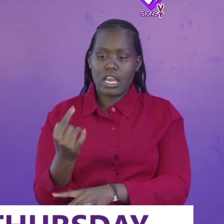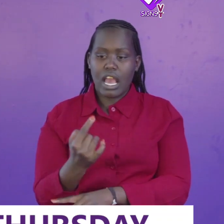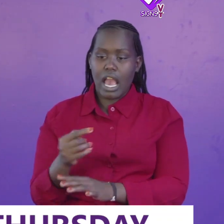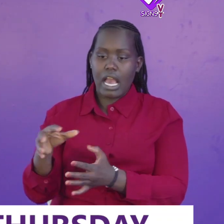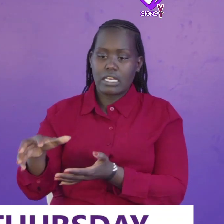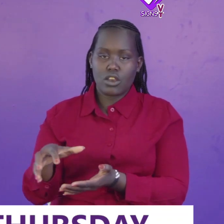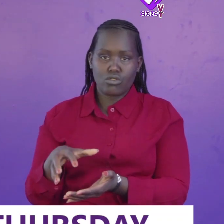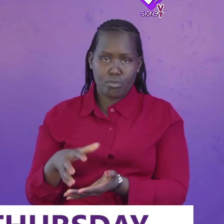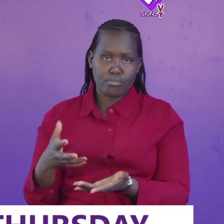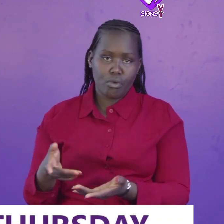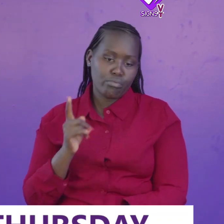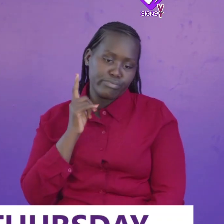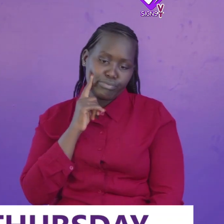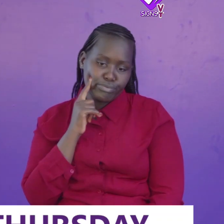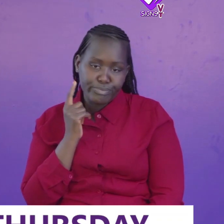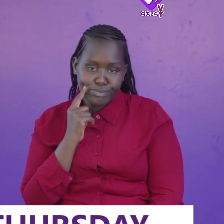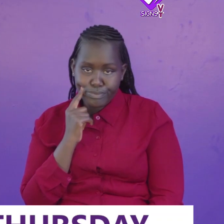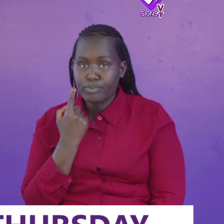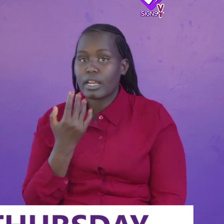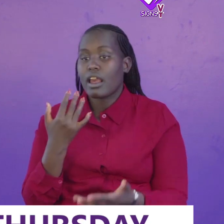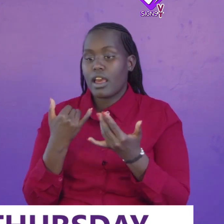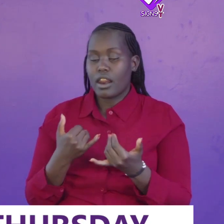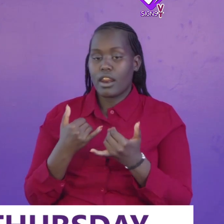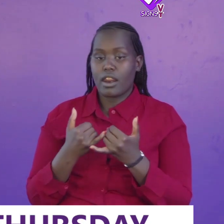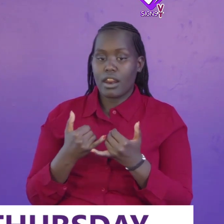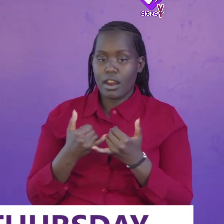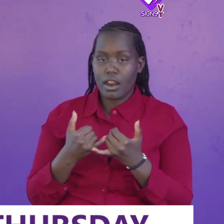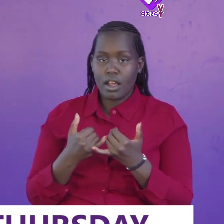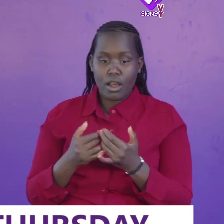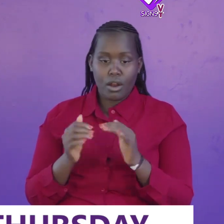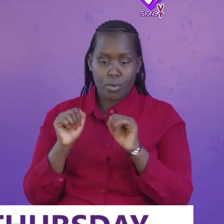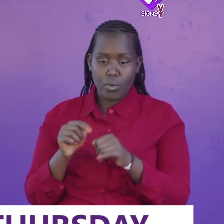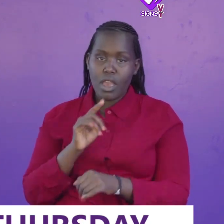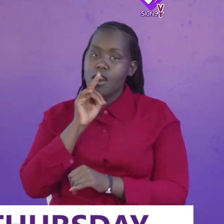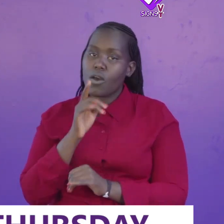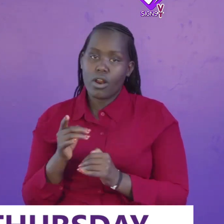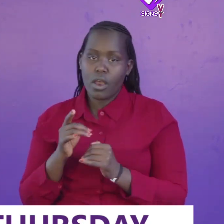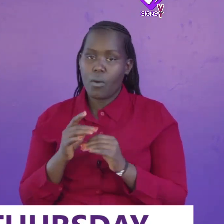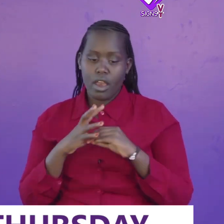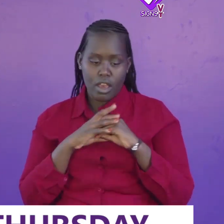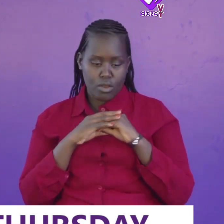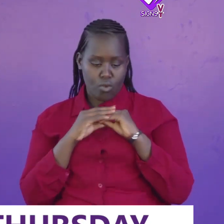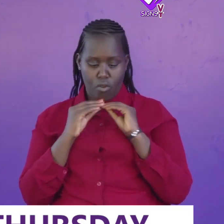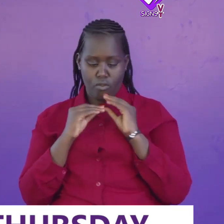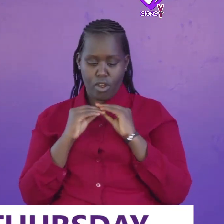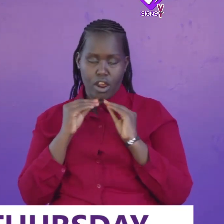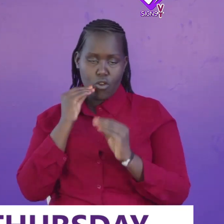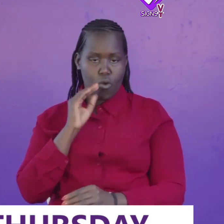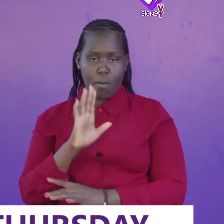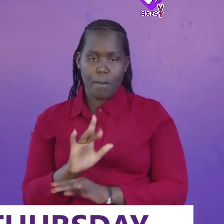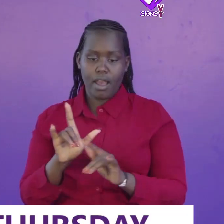shop. Exactly. Sasa unaitisha the comfort of your home na watoto hapo kwa gate. Manze, life